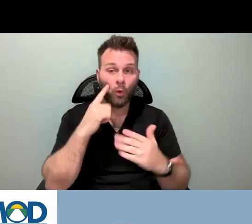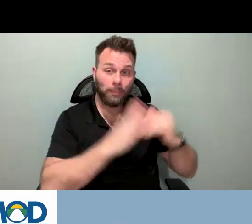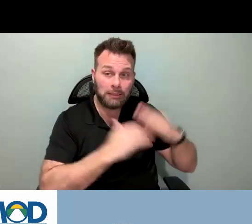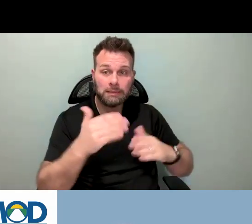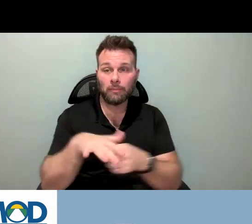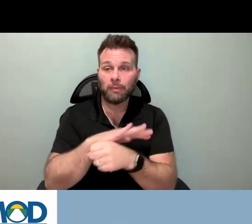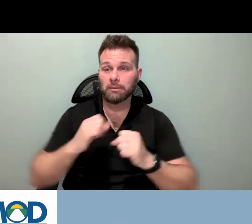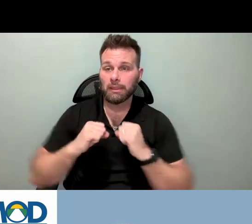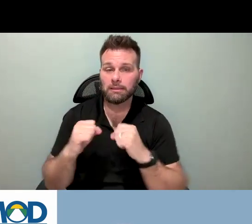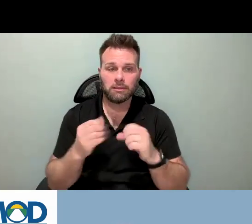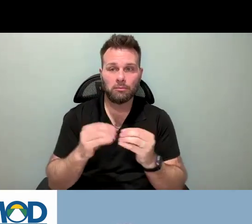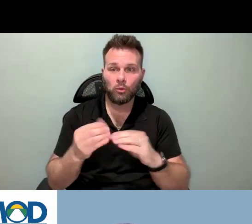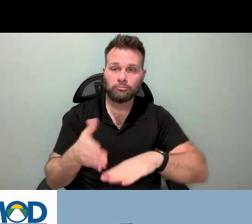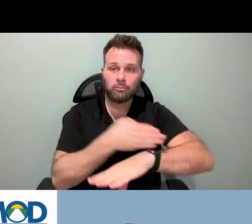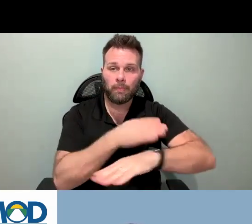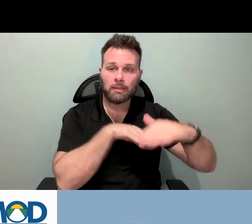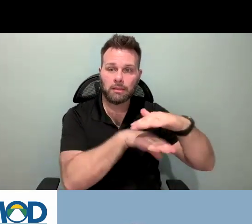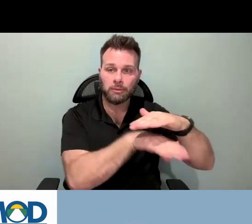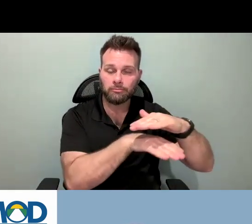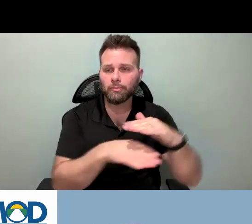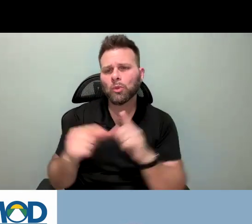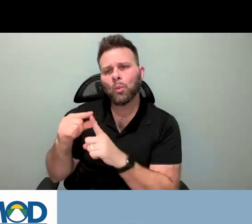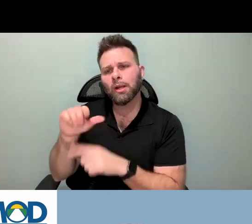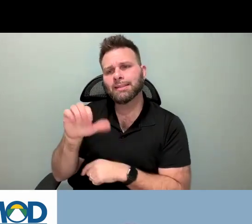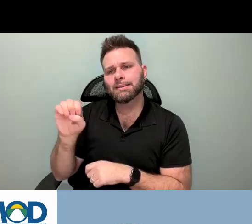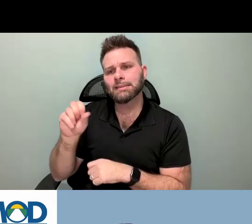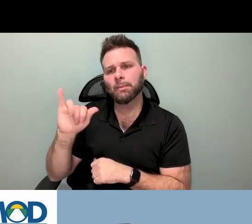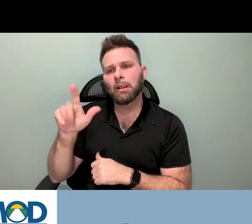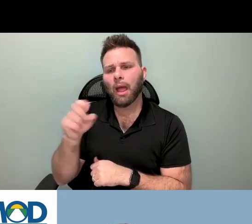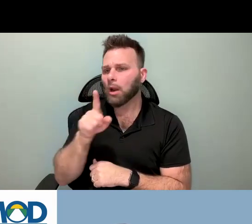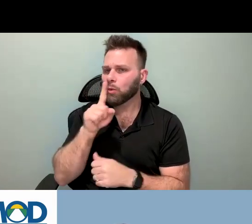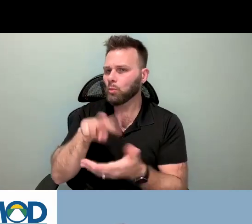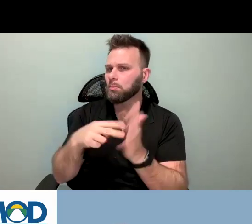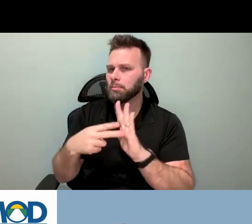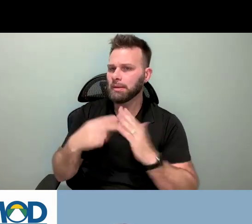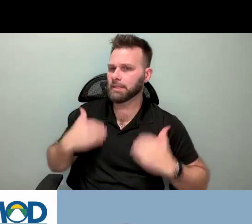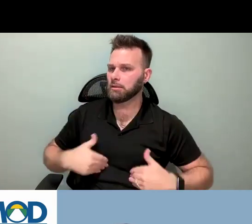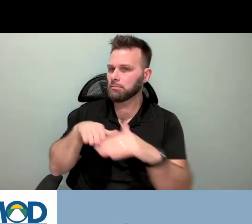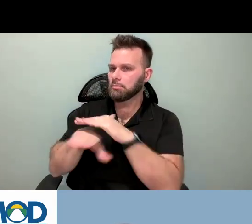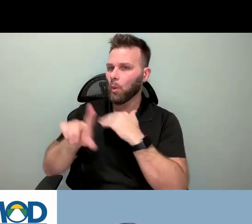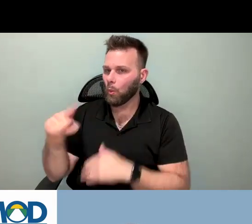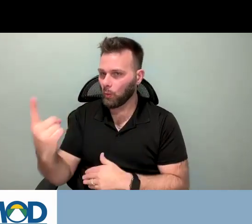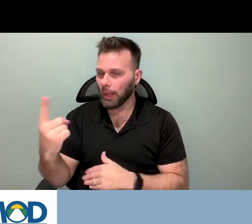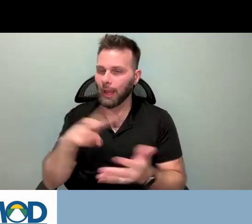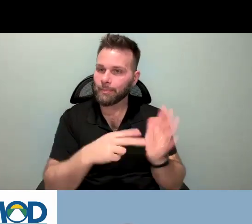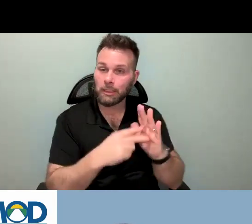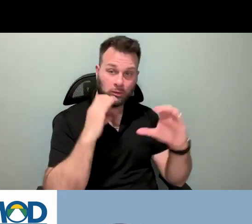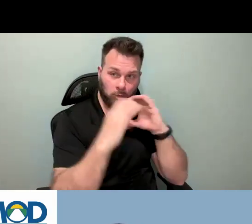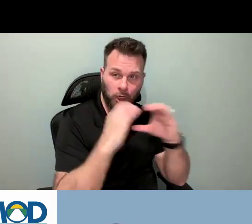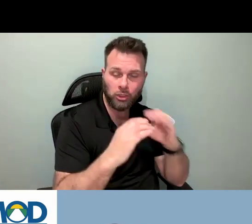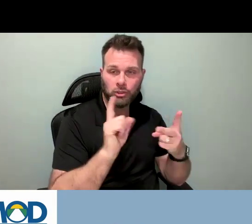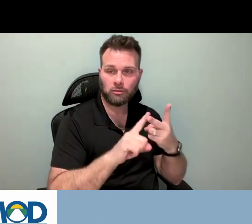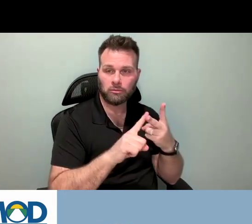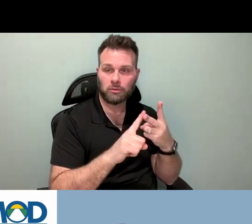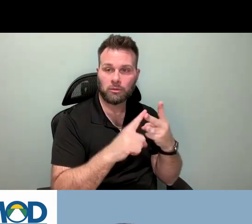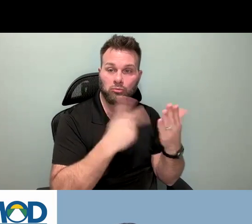accessible. And I say the word accessible, I don't just mean physical accessibility. I am also meaning communication and